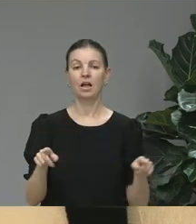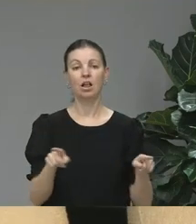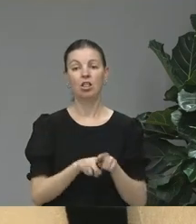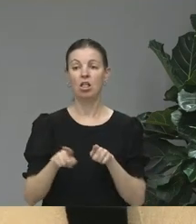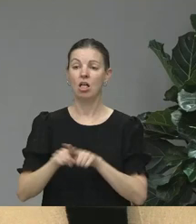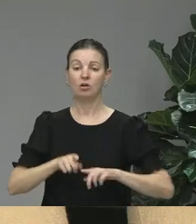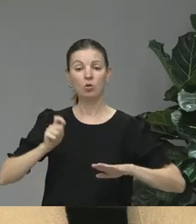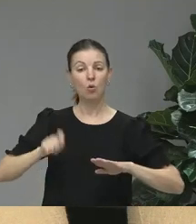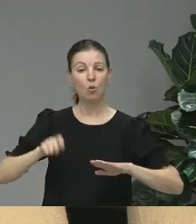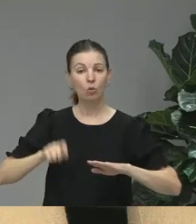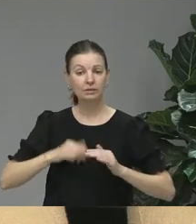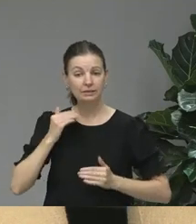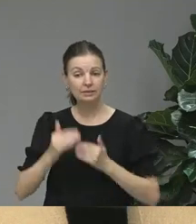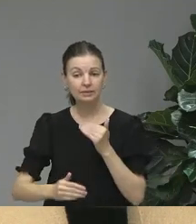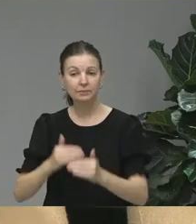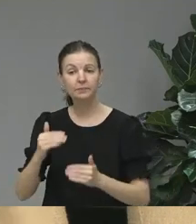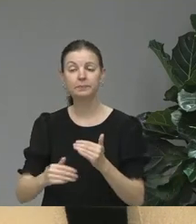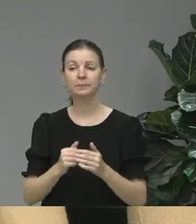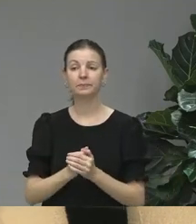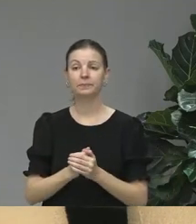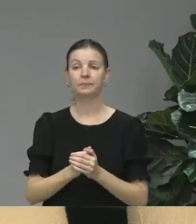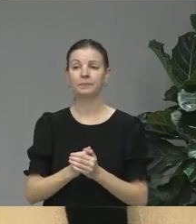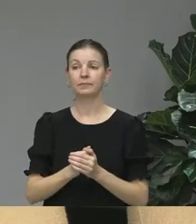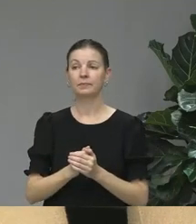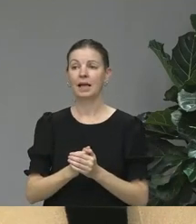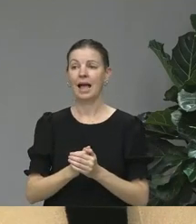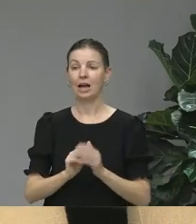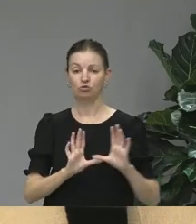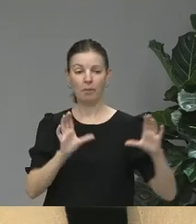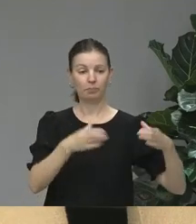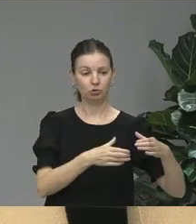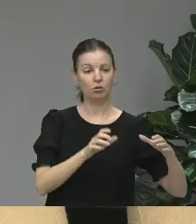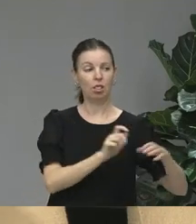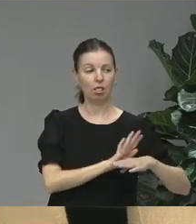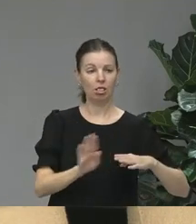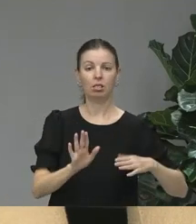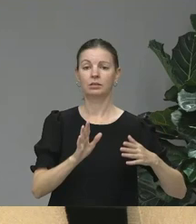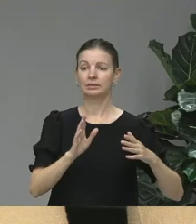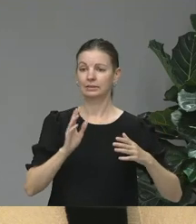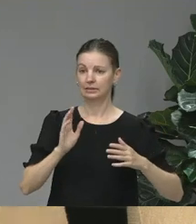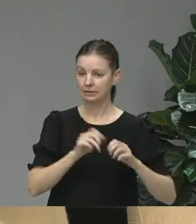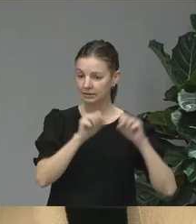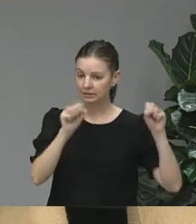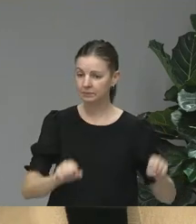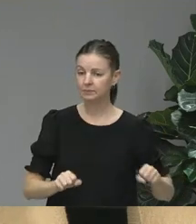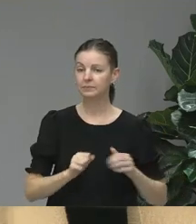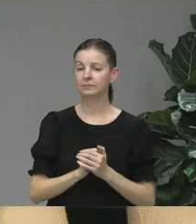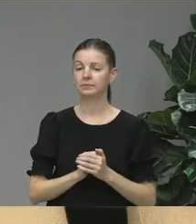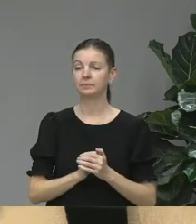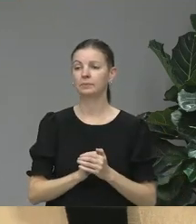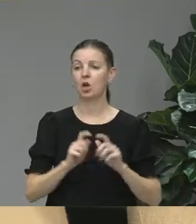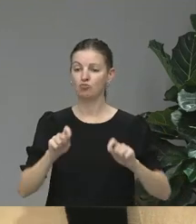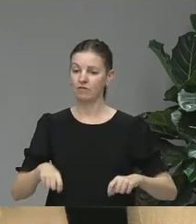system and more broadly our tribunal and court systems work. The provision of